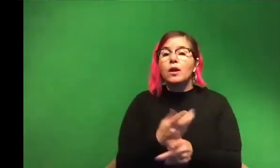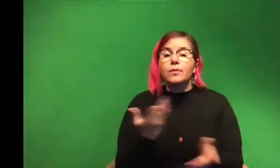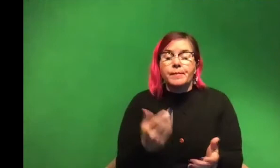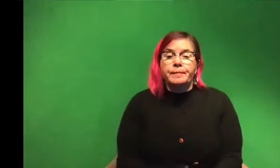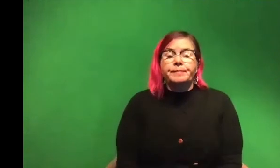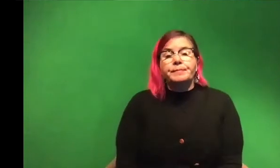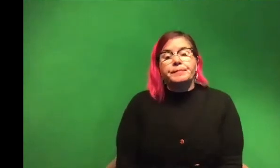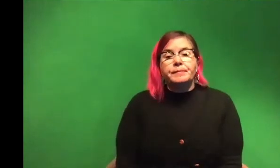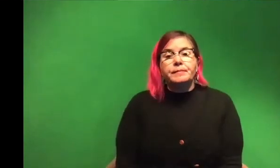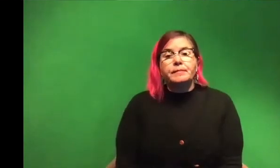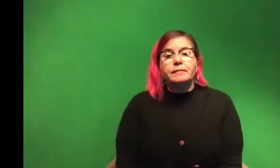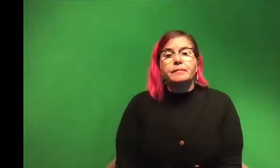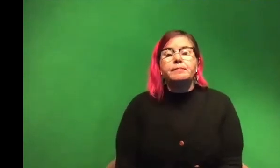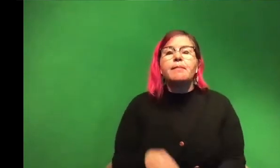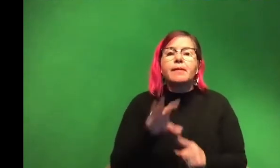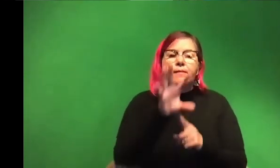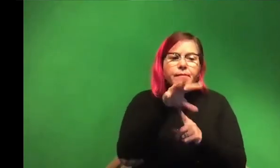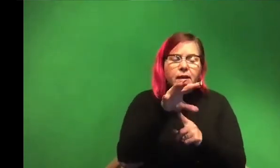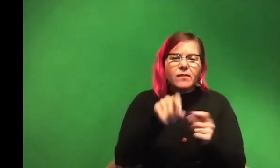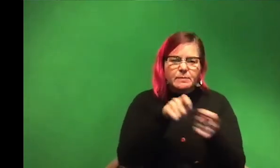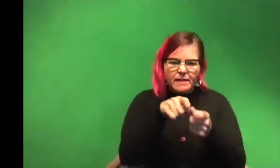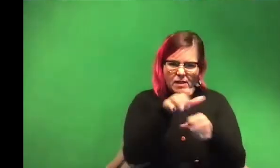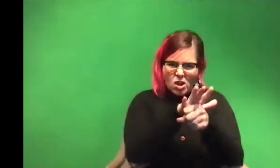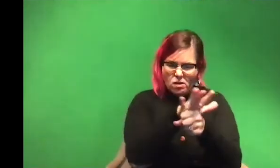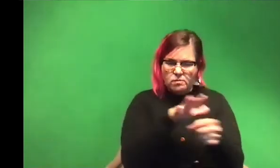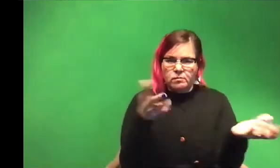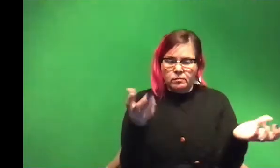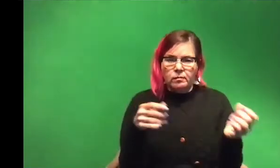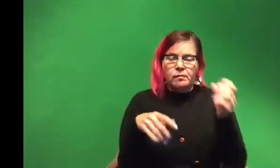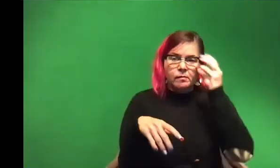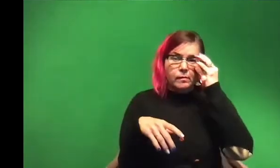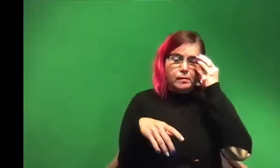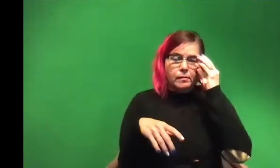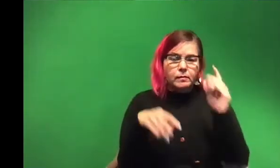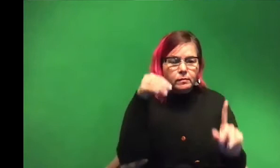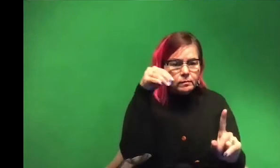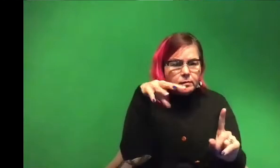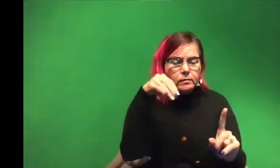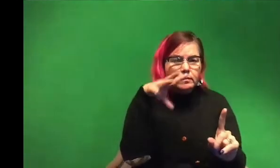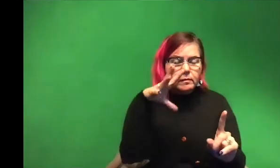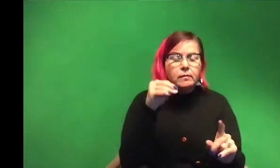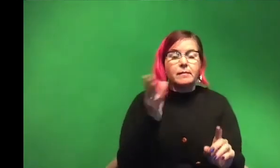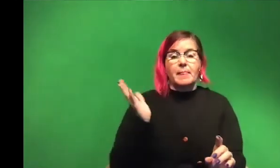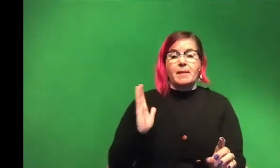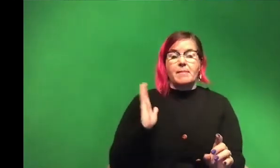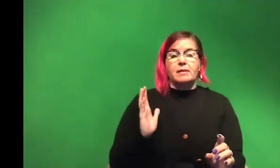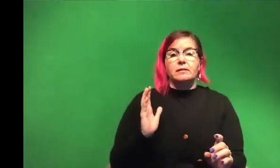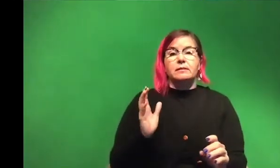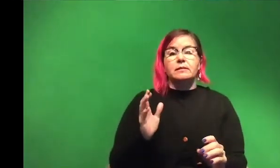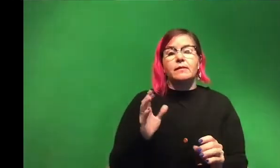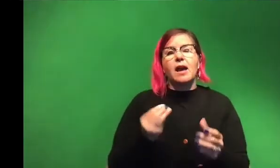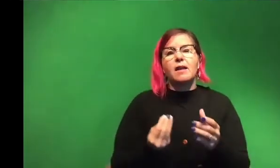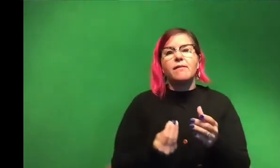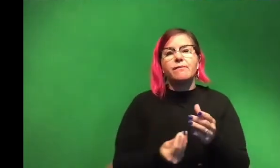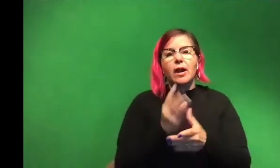like we may take video of a particular area, uh, still imagery. In the past, even at the Kilauea eruption,